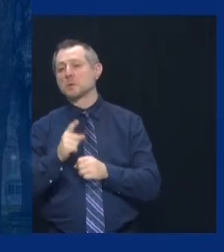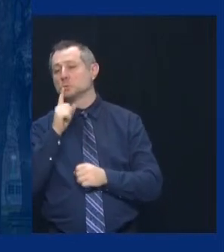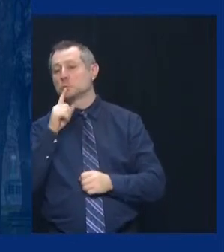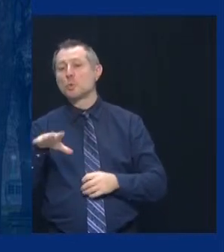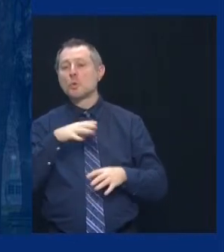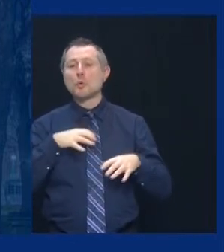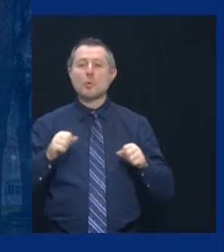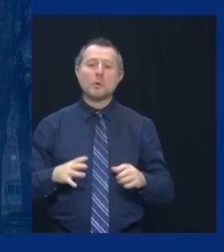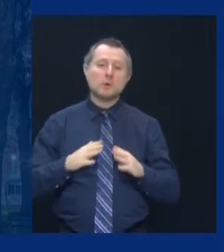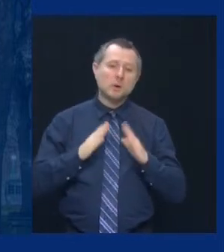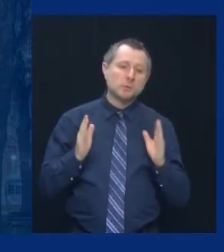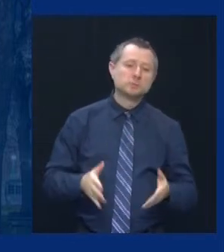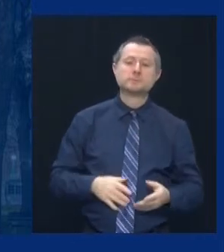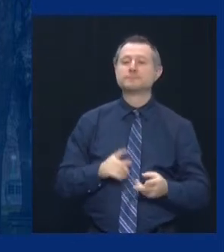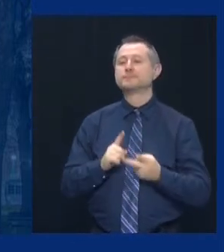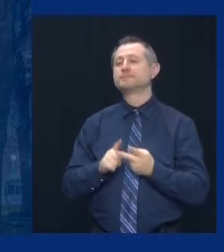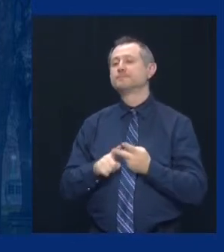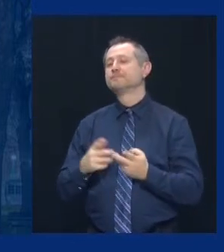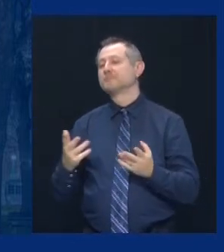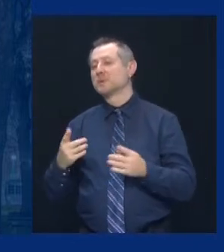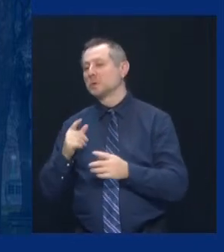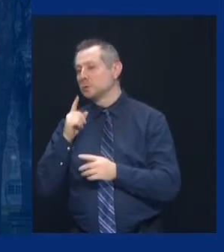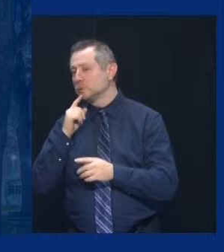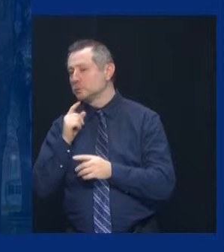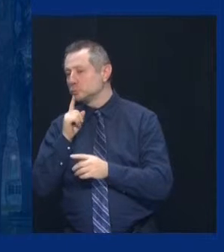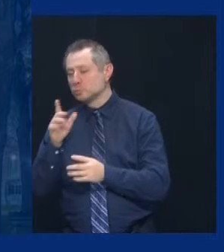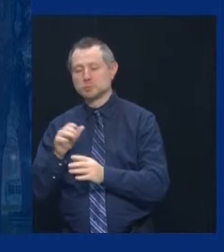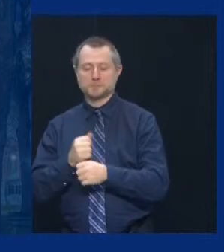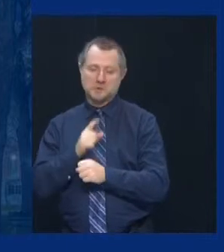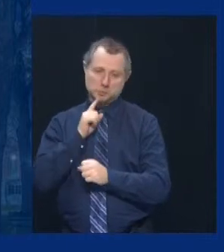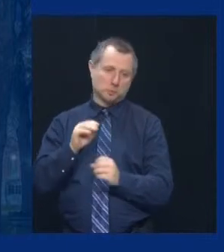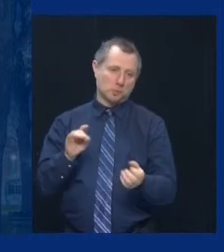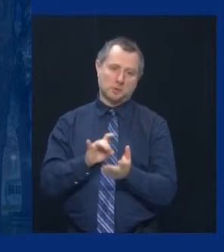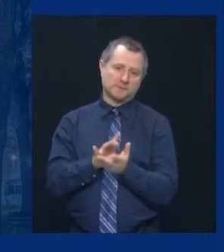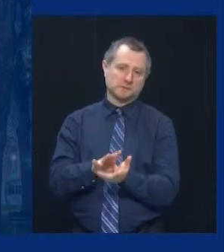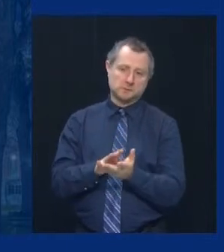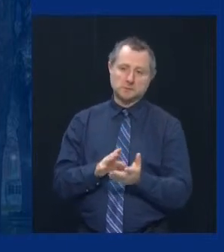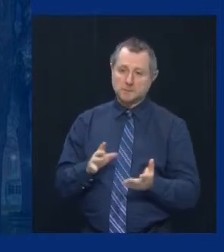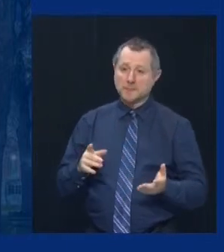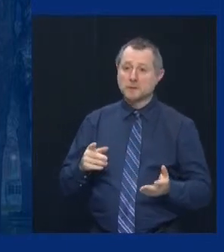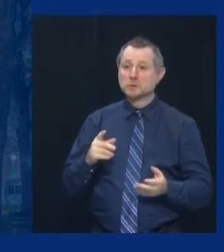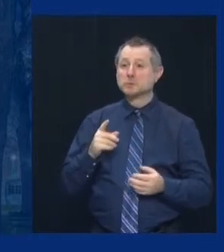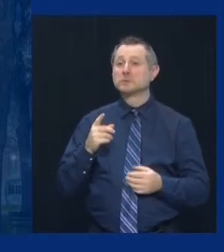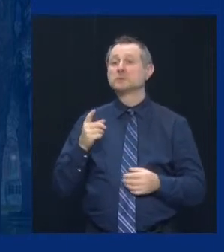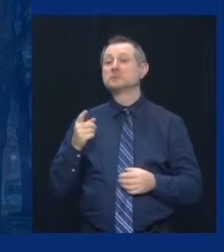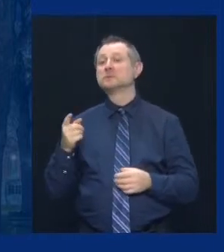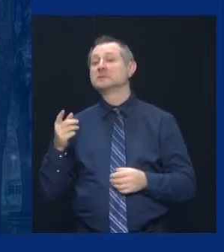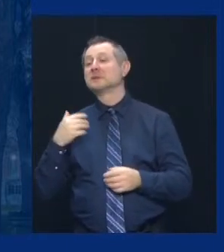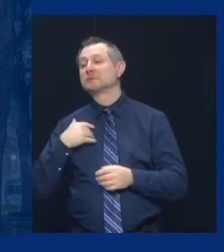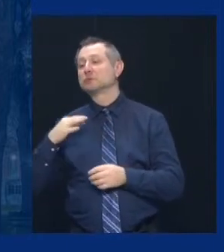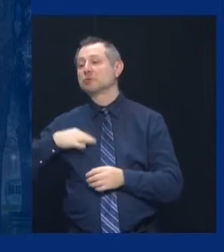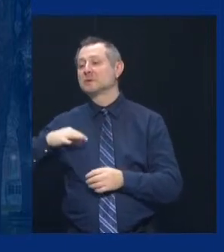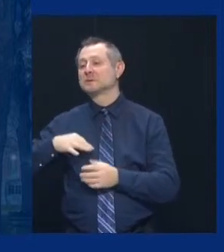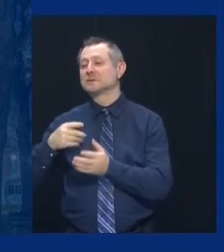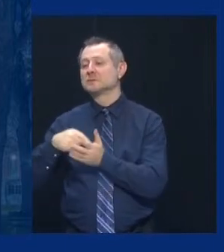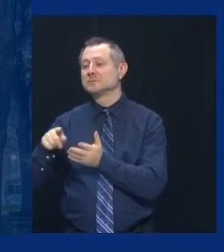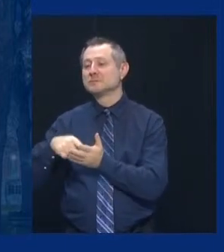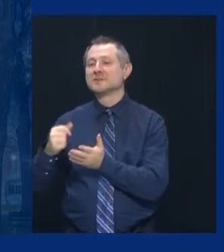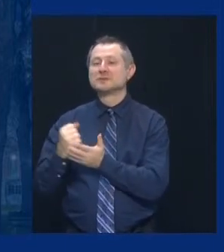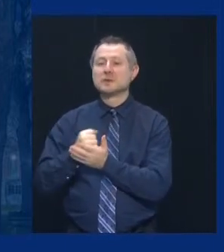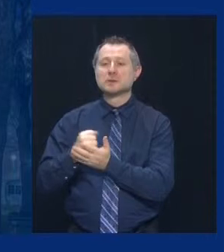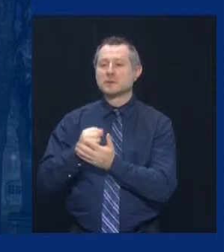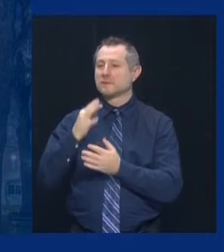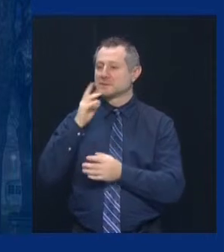homeowners are protected, that it doesn't affect their credit rating. There's no mortgage foreclosure. The